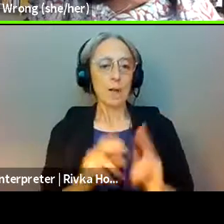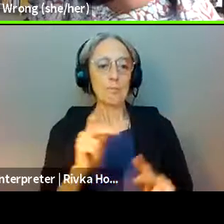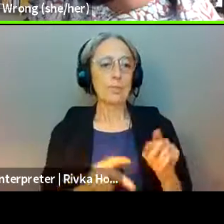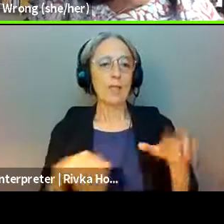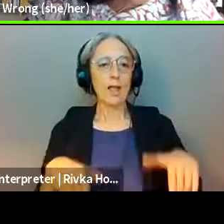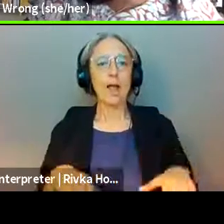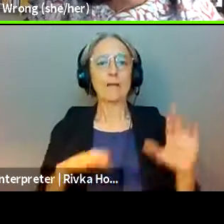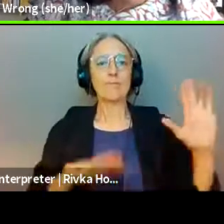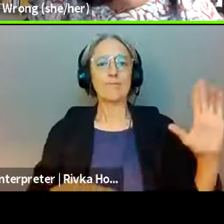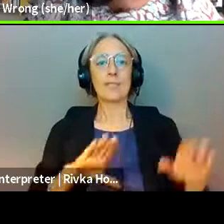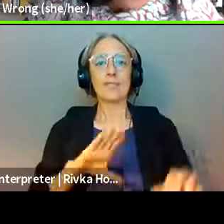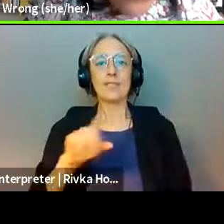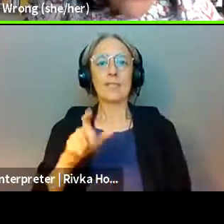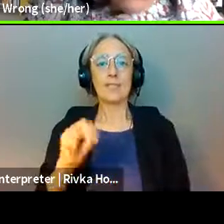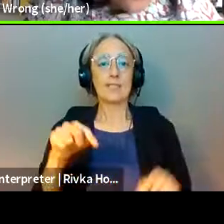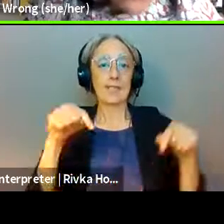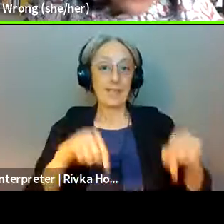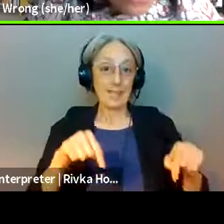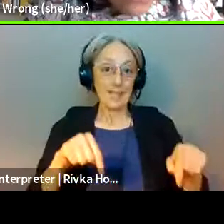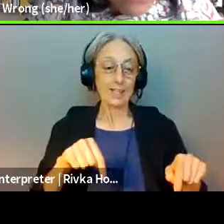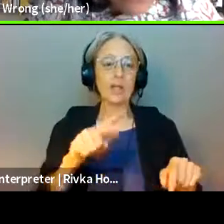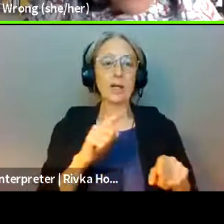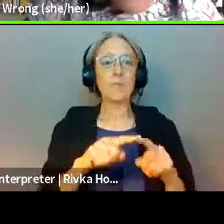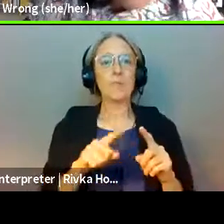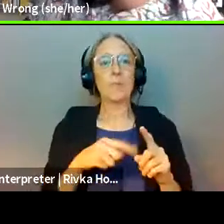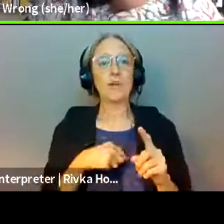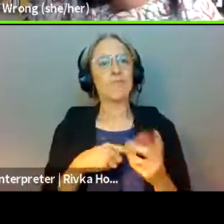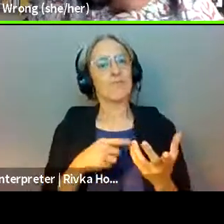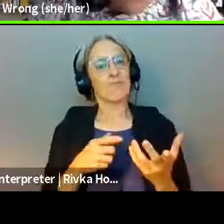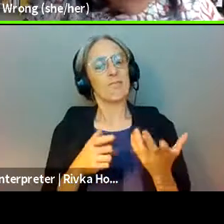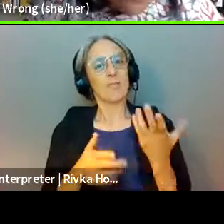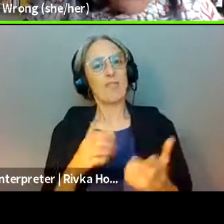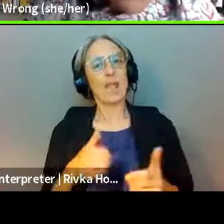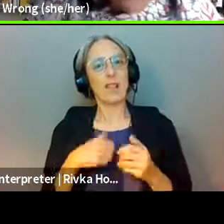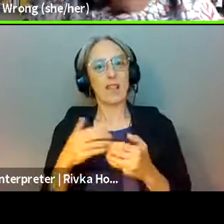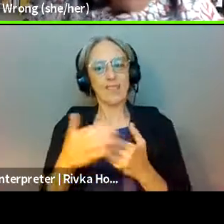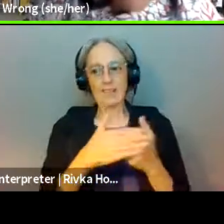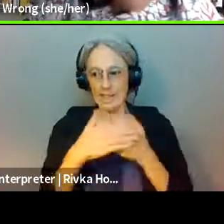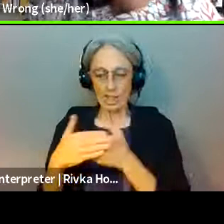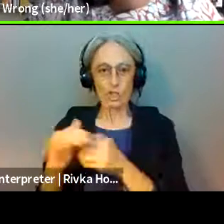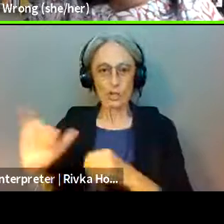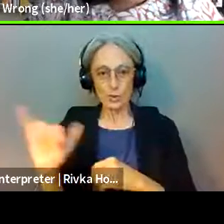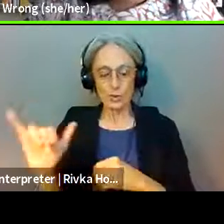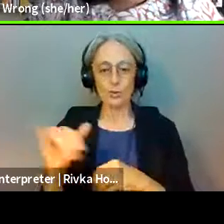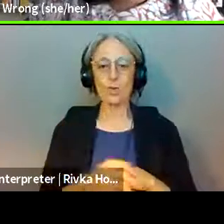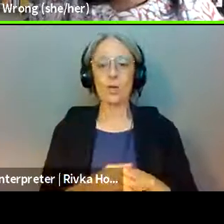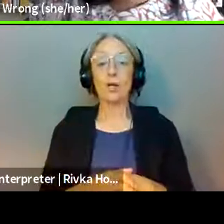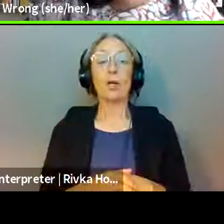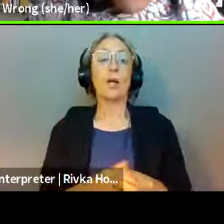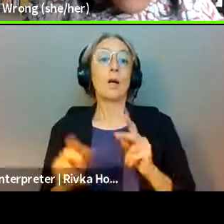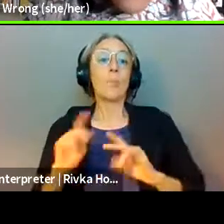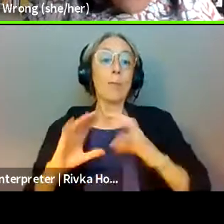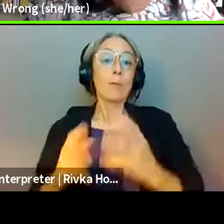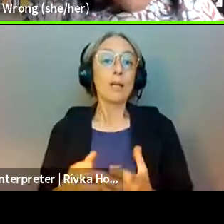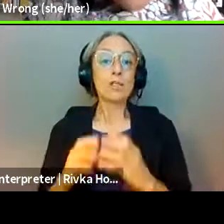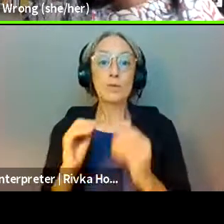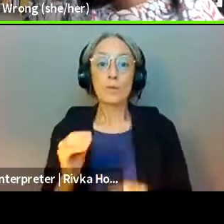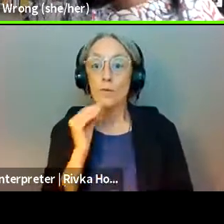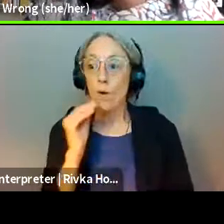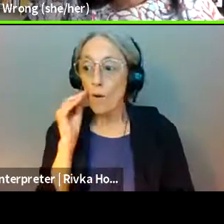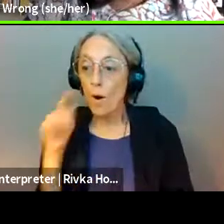this country, but are our neighbors nonetheless, for our unhoused populations, for our elders,